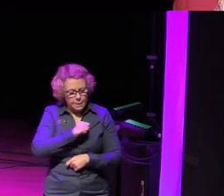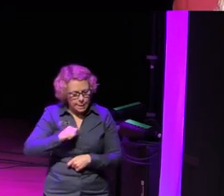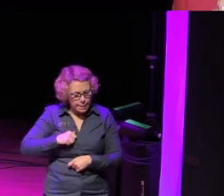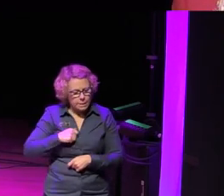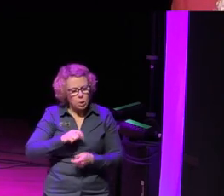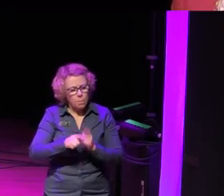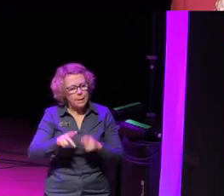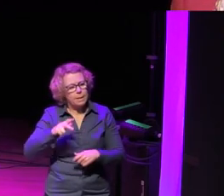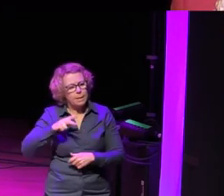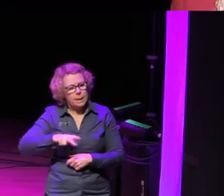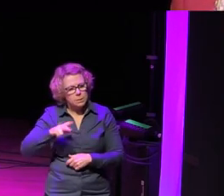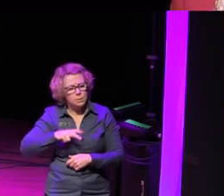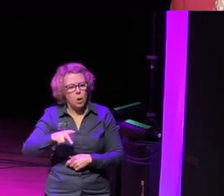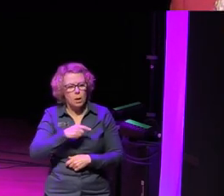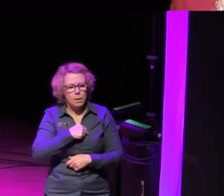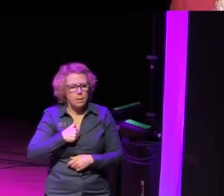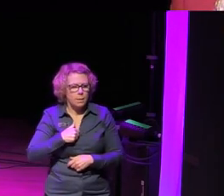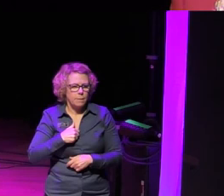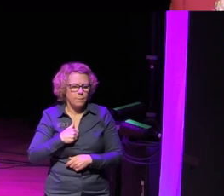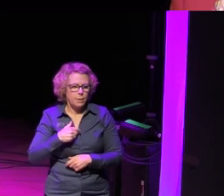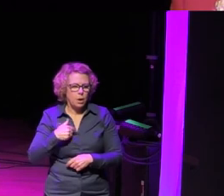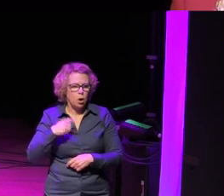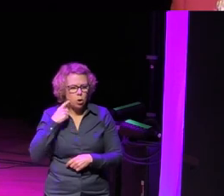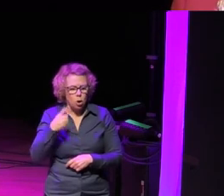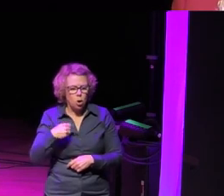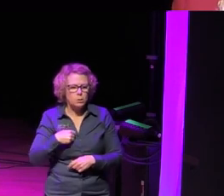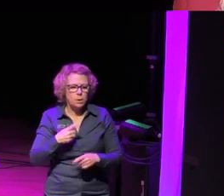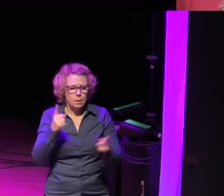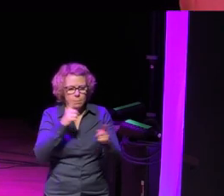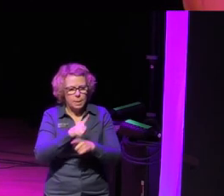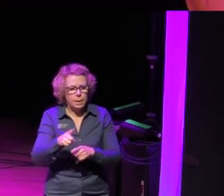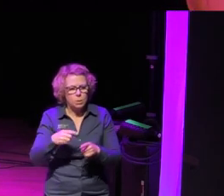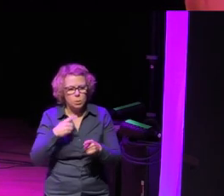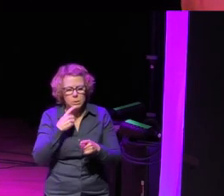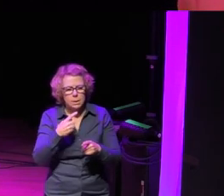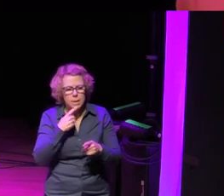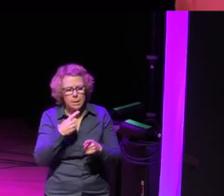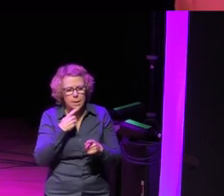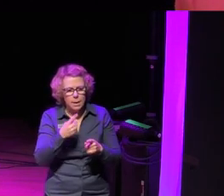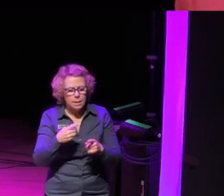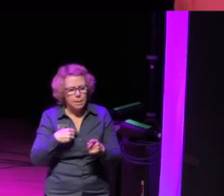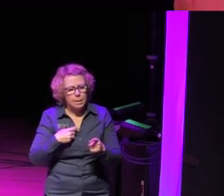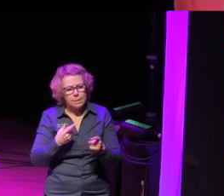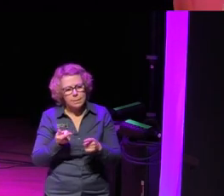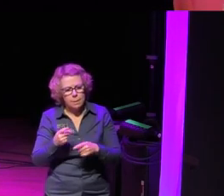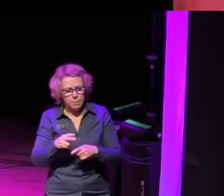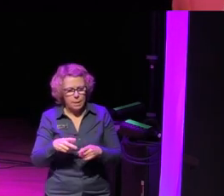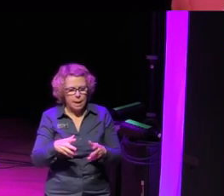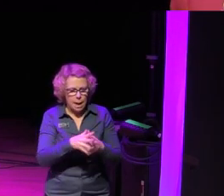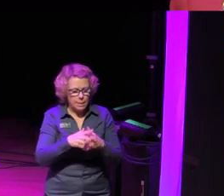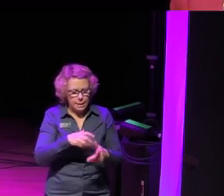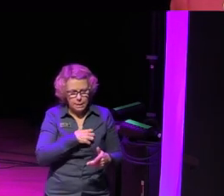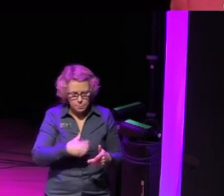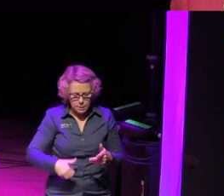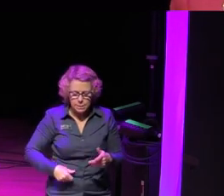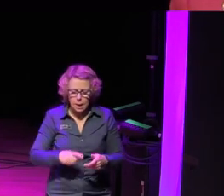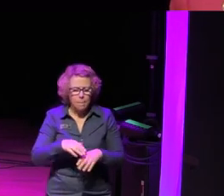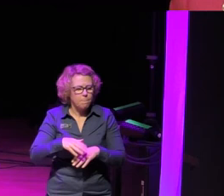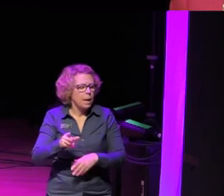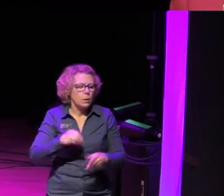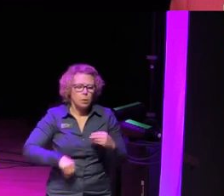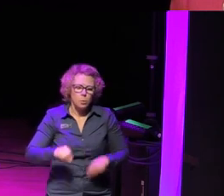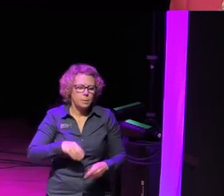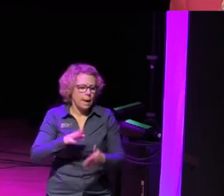heard people saying drain the swamp, like Donald Trump coming into Washington and being more corrupt than any president has ever